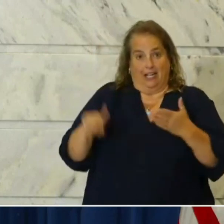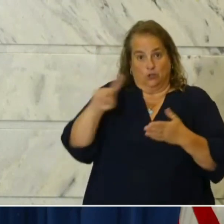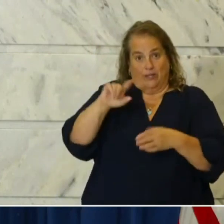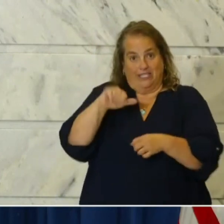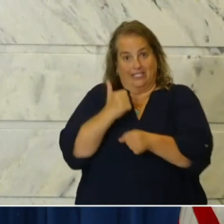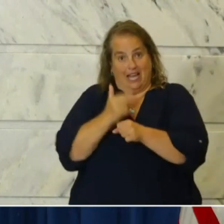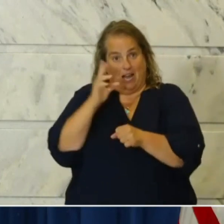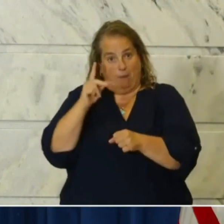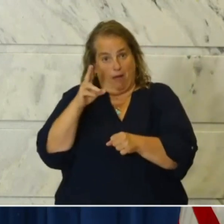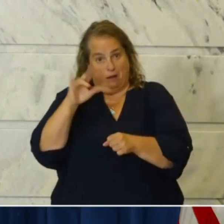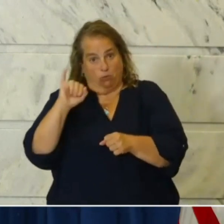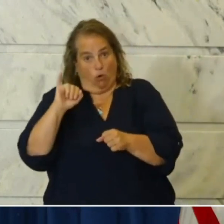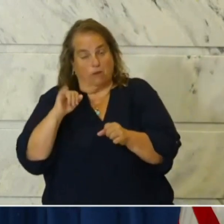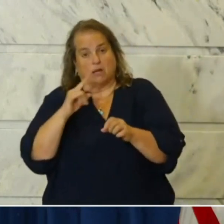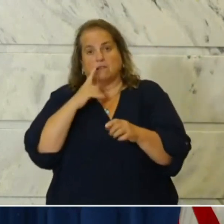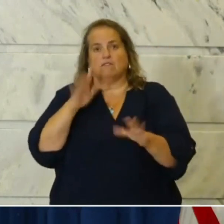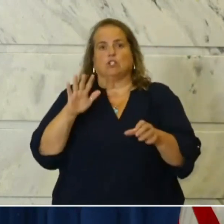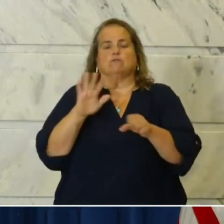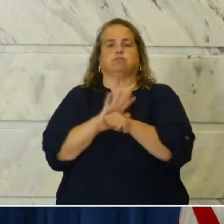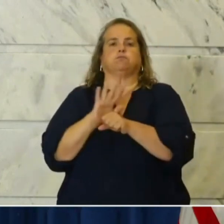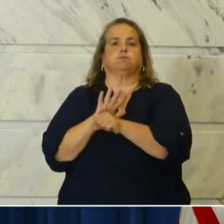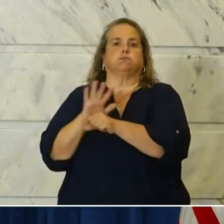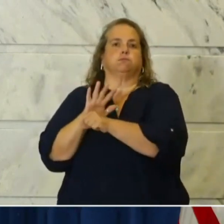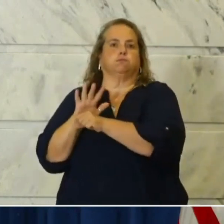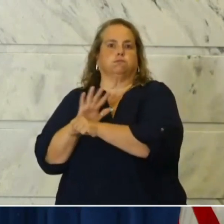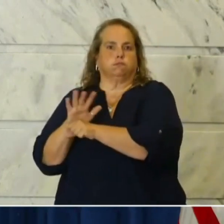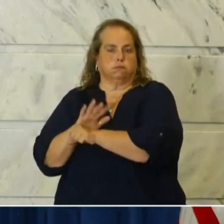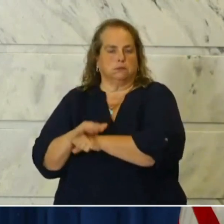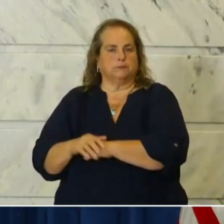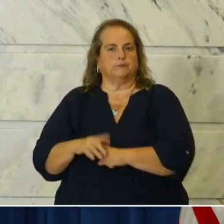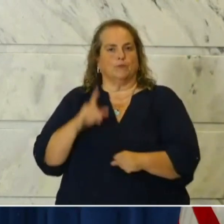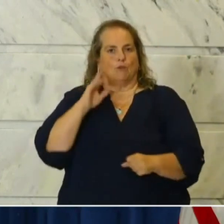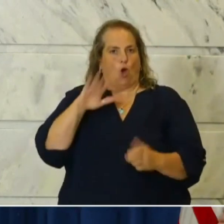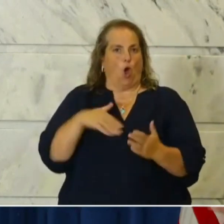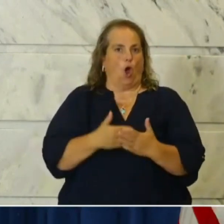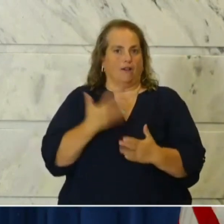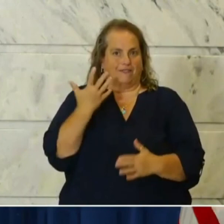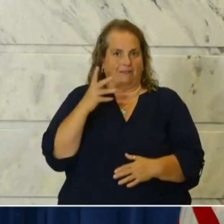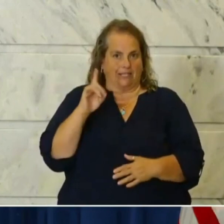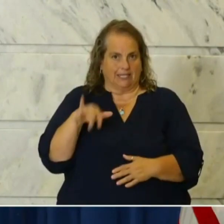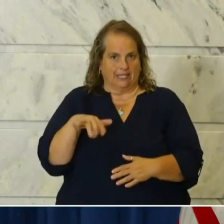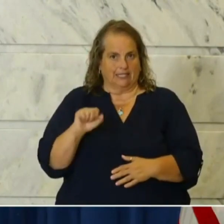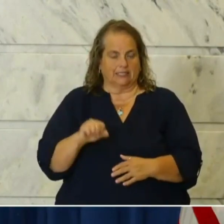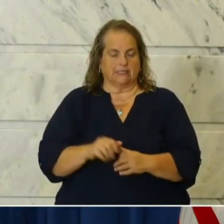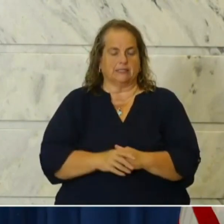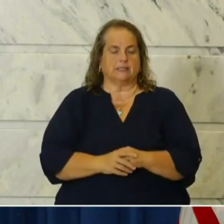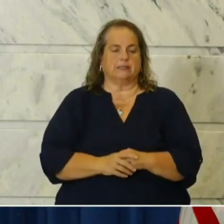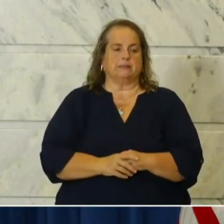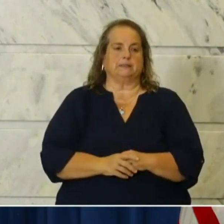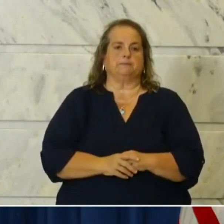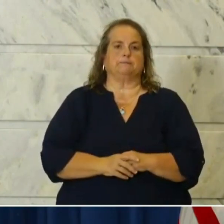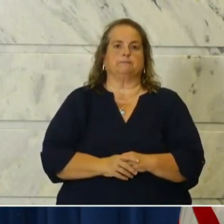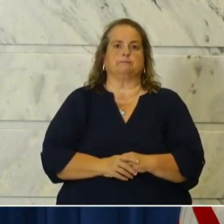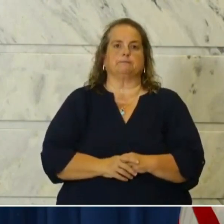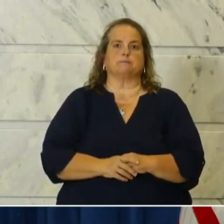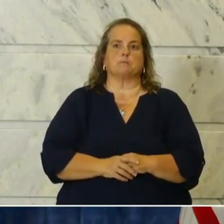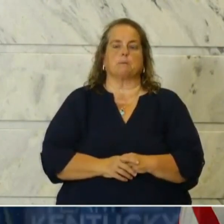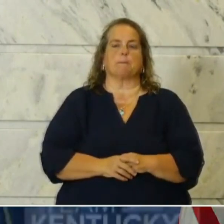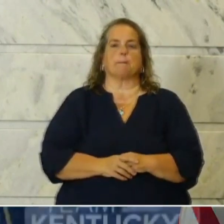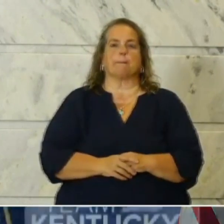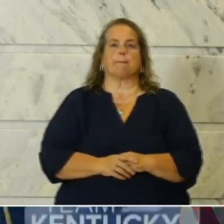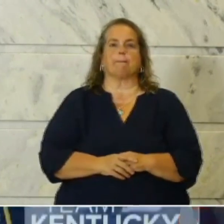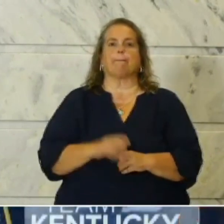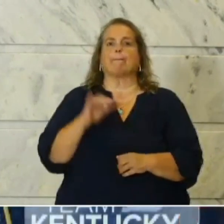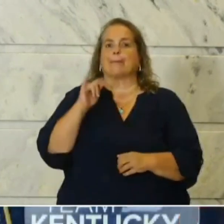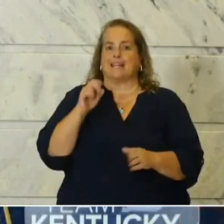5 days there are going to be in-person appointments for citizens of Jefferson County and the surrounding counties.